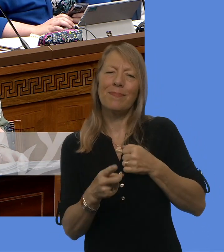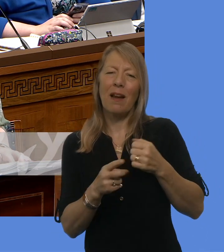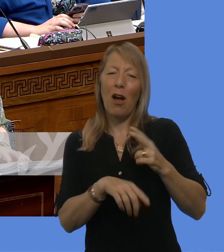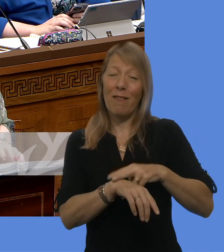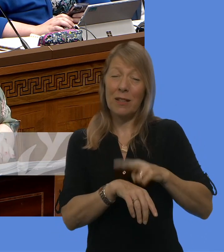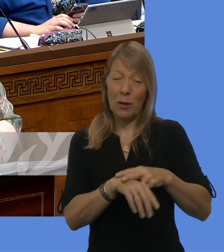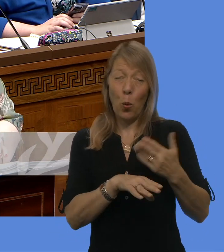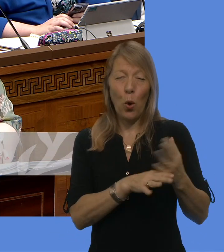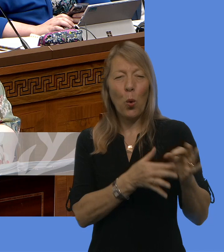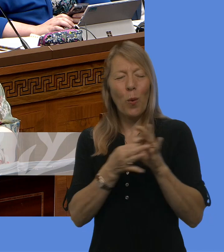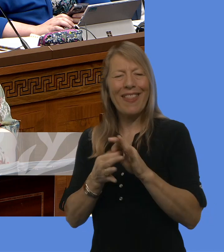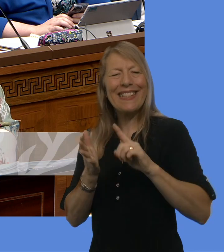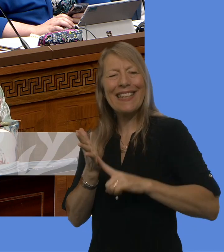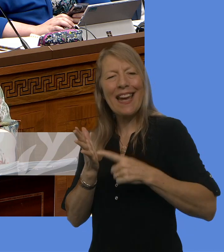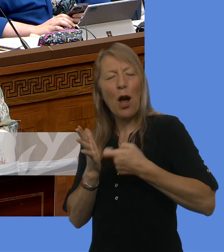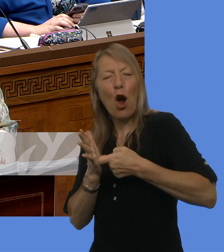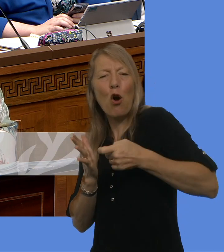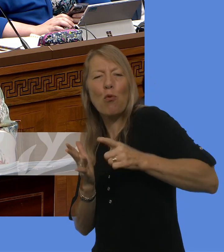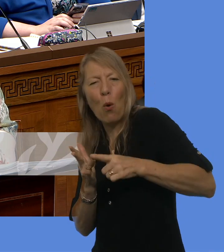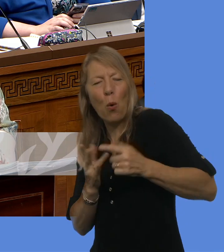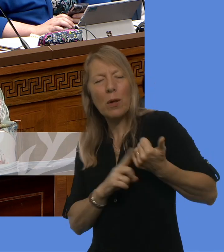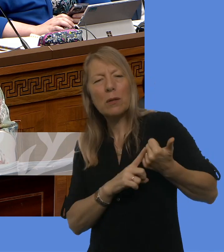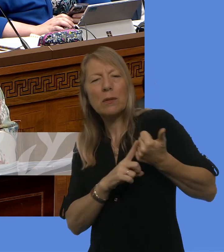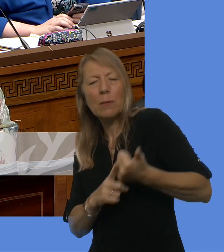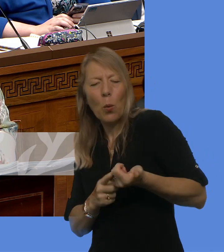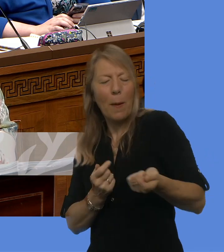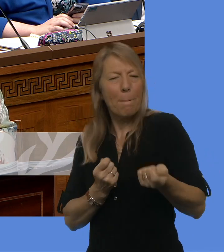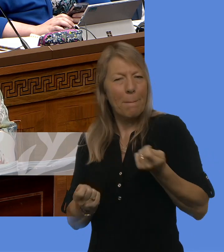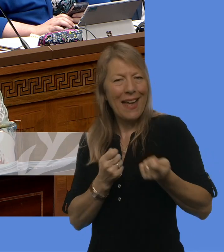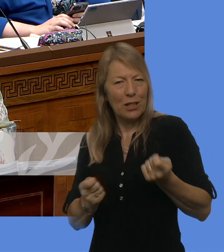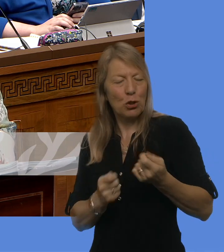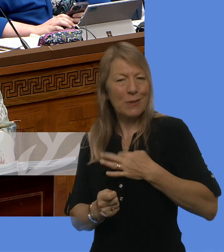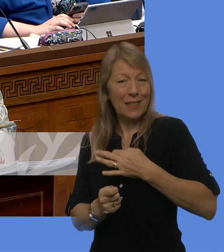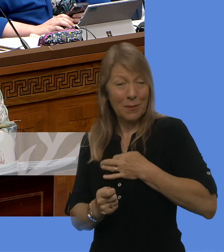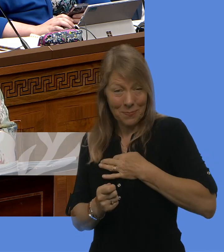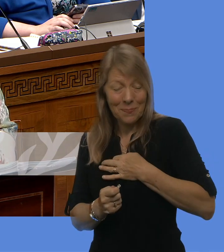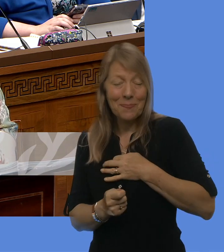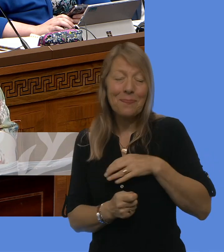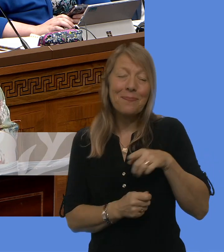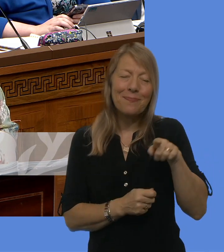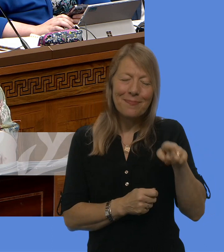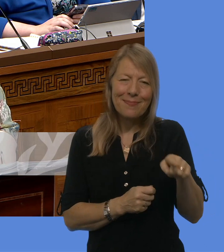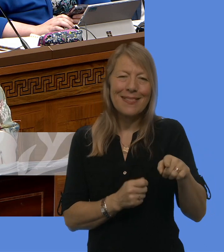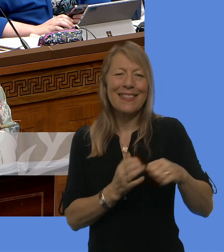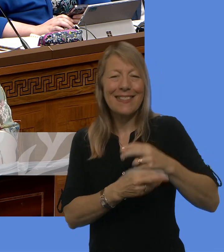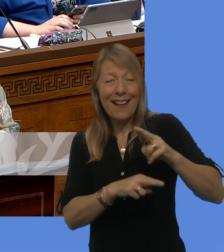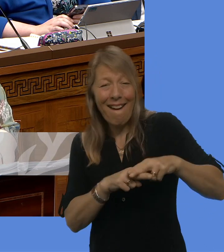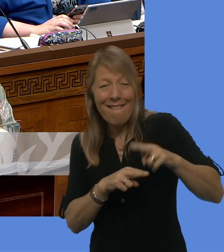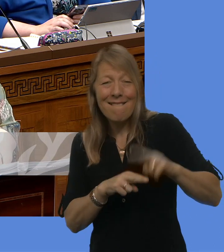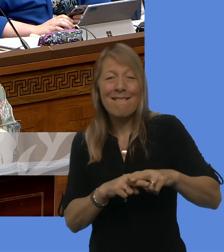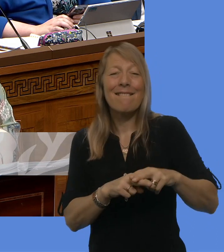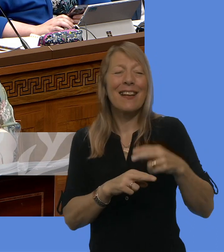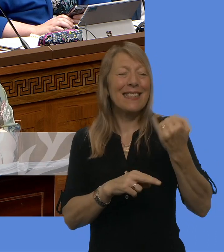to support the assessment and management of their risk. The funding secures supervision officers and administrative staff, 6.5